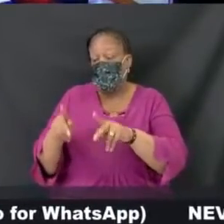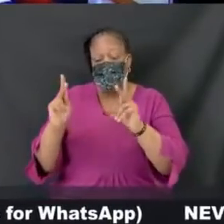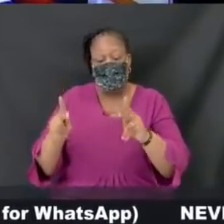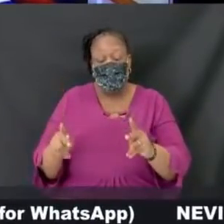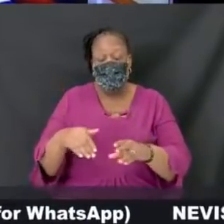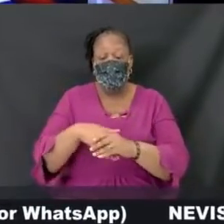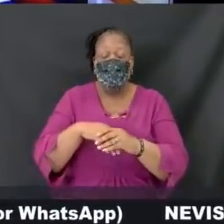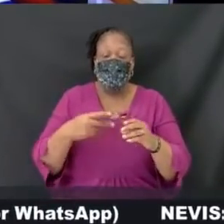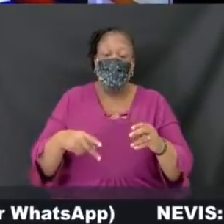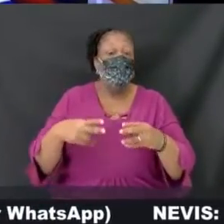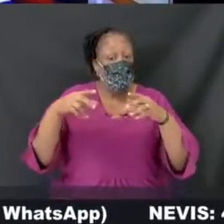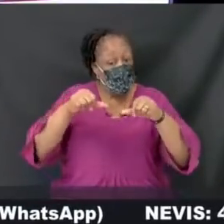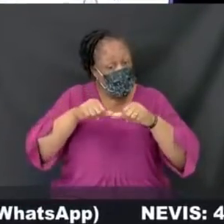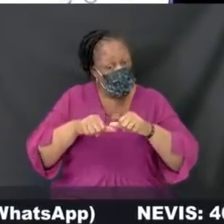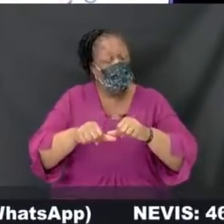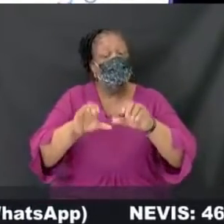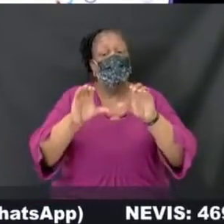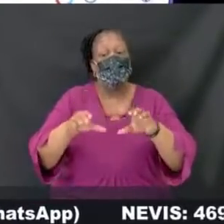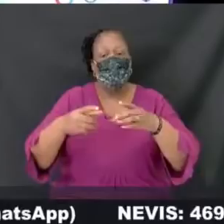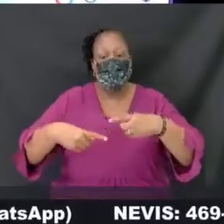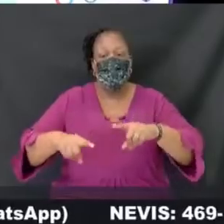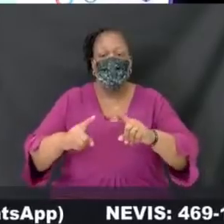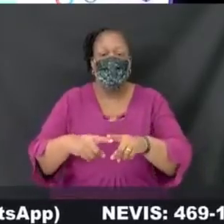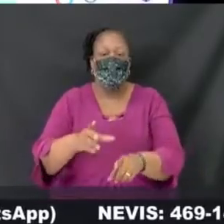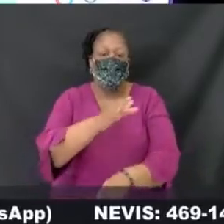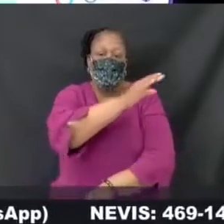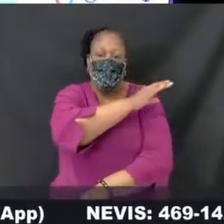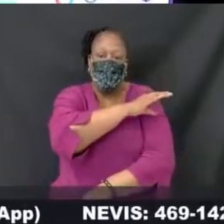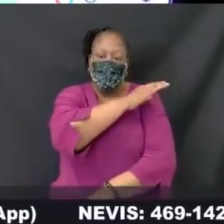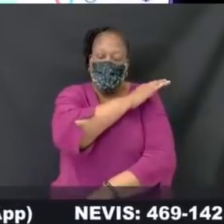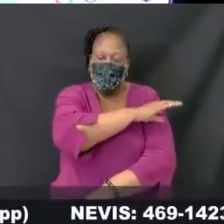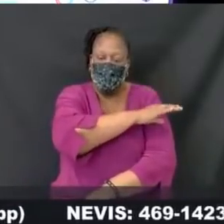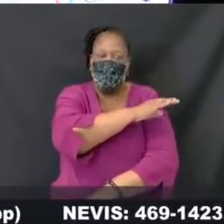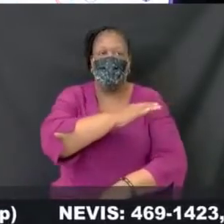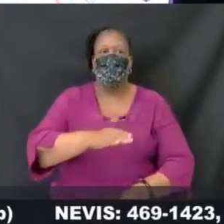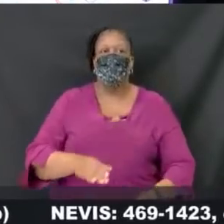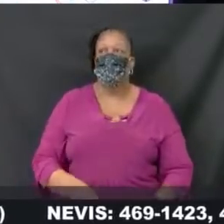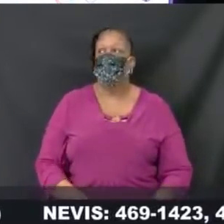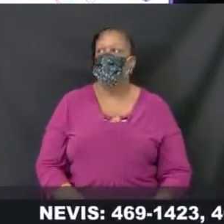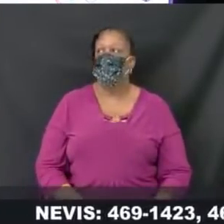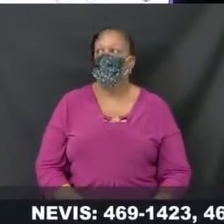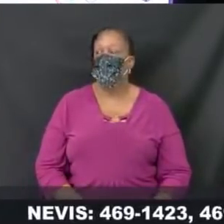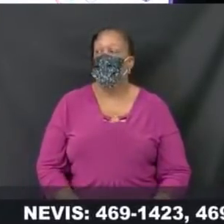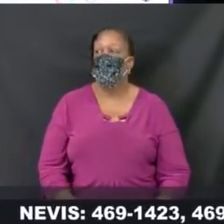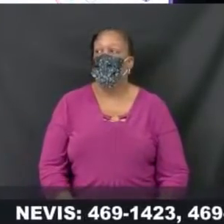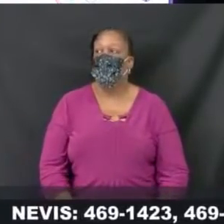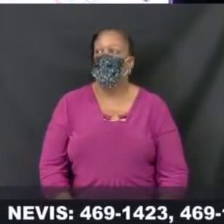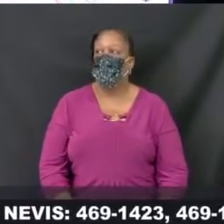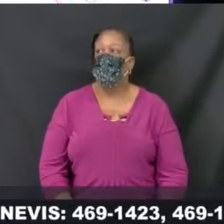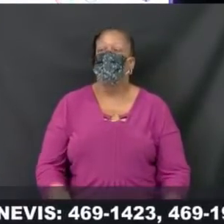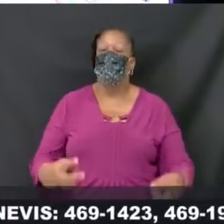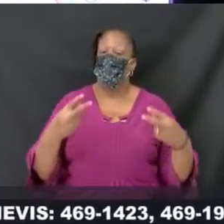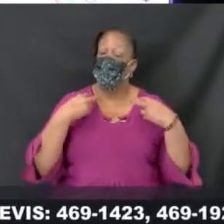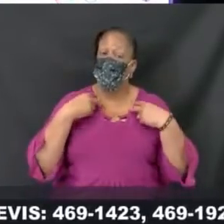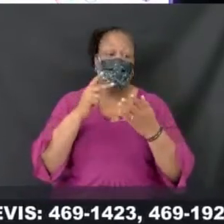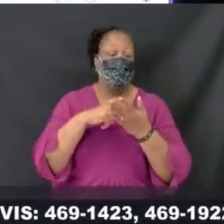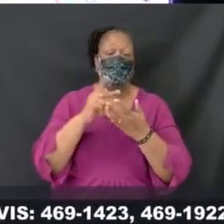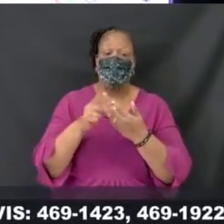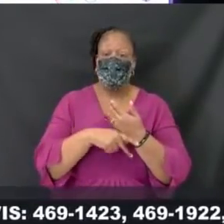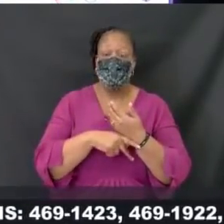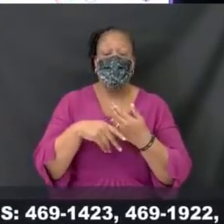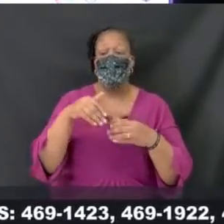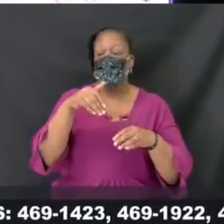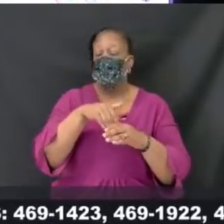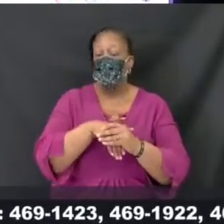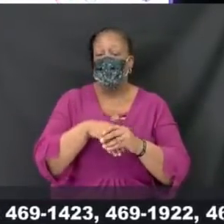and Nevis. And so with reference to our non-communicable disease program, that is